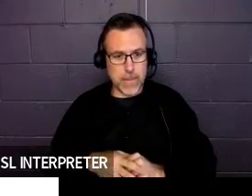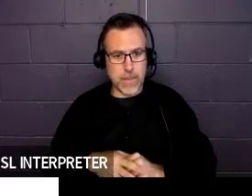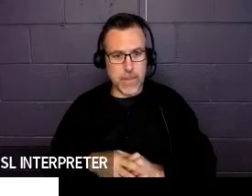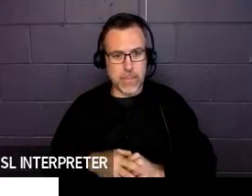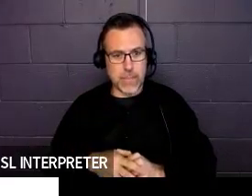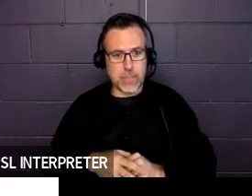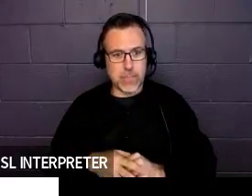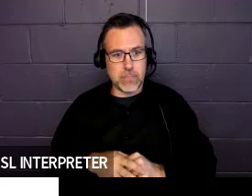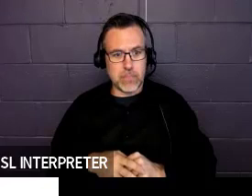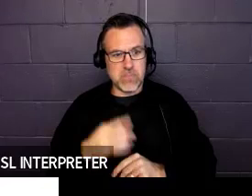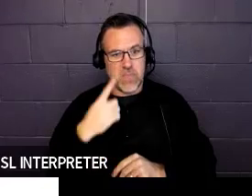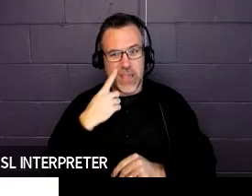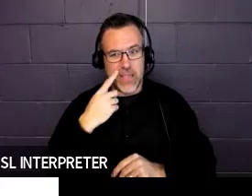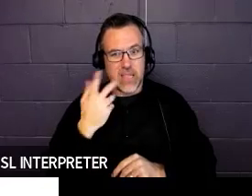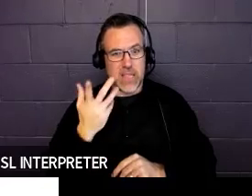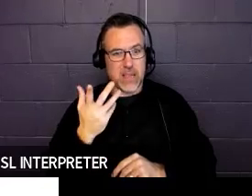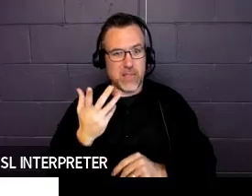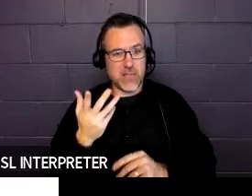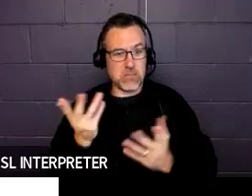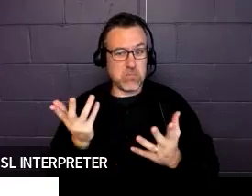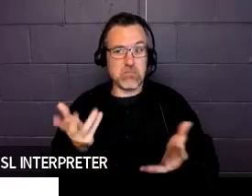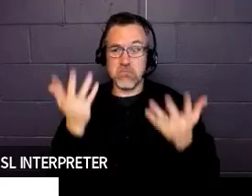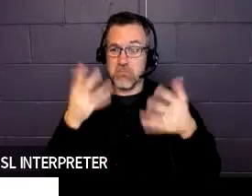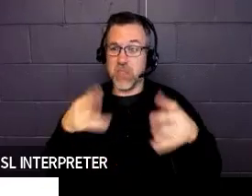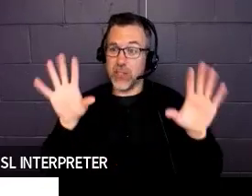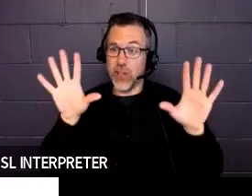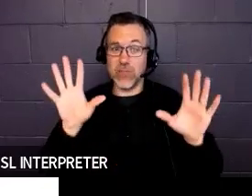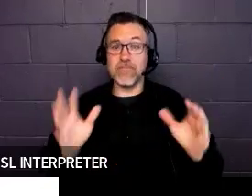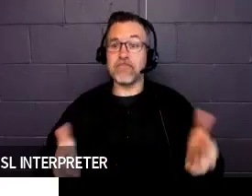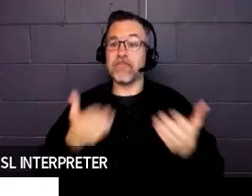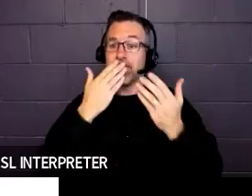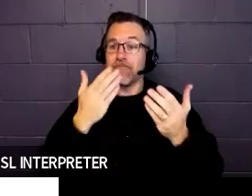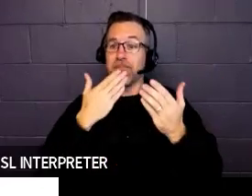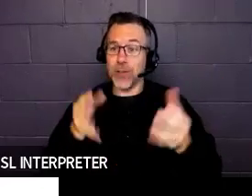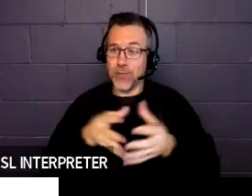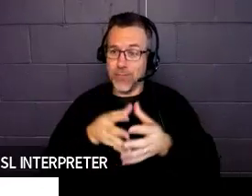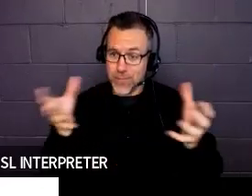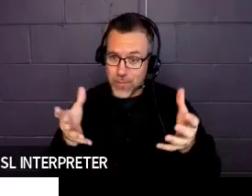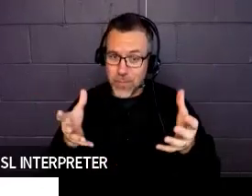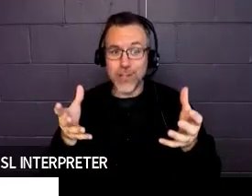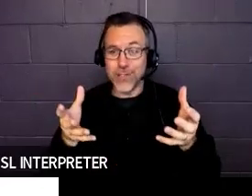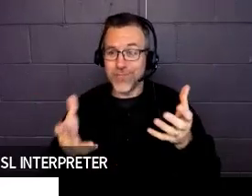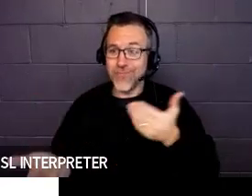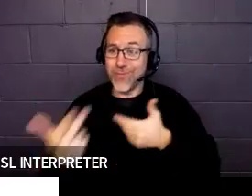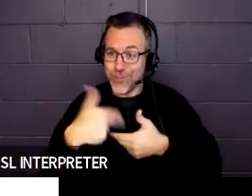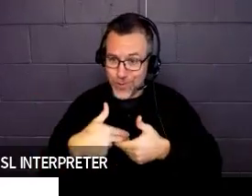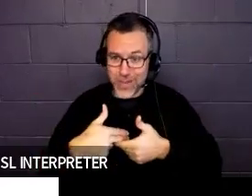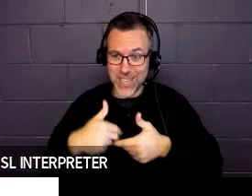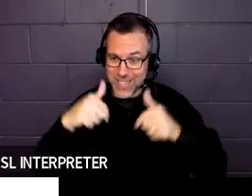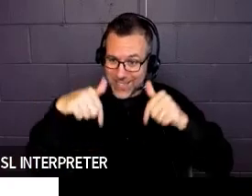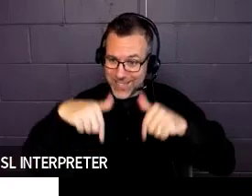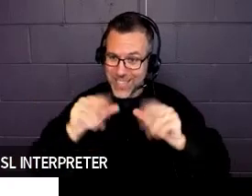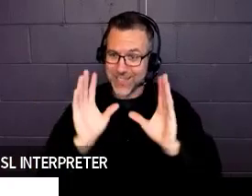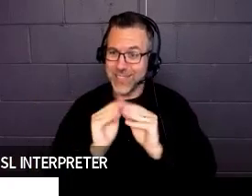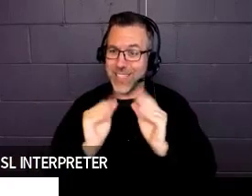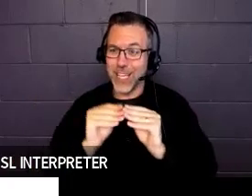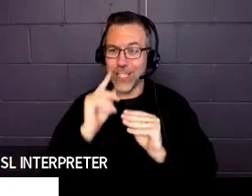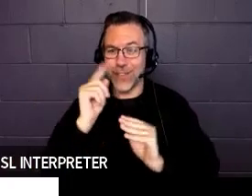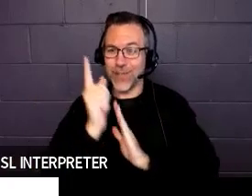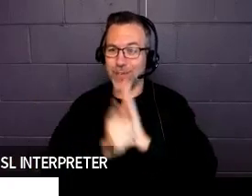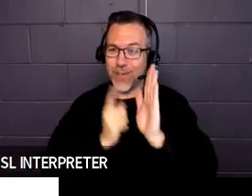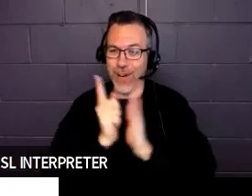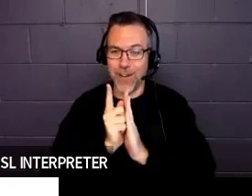I think that is it. Thank you so much for joining us today for our office hours.